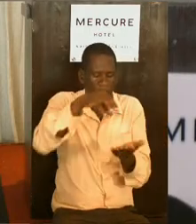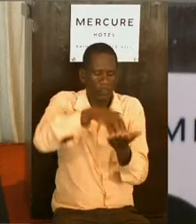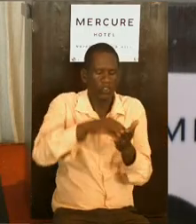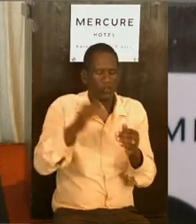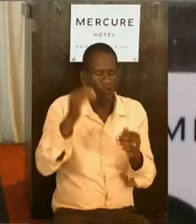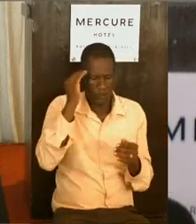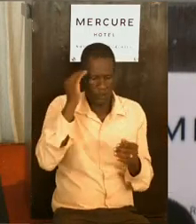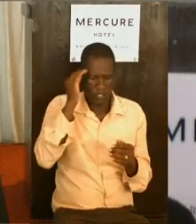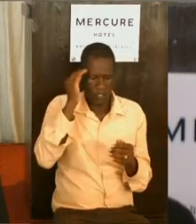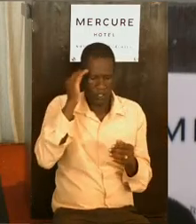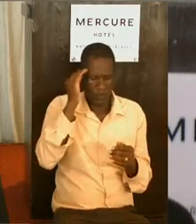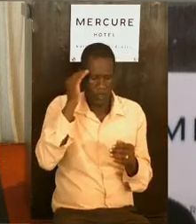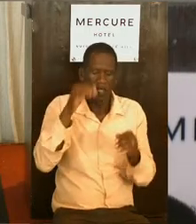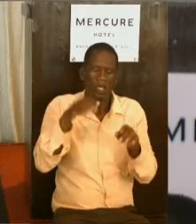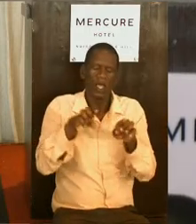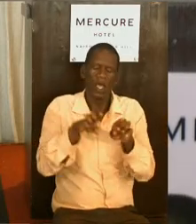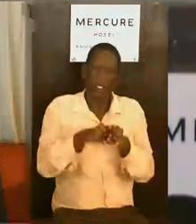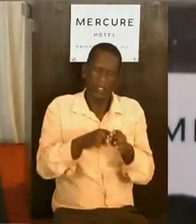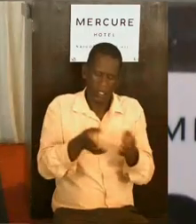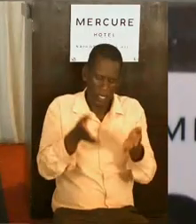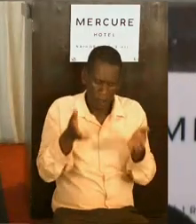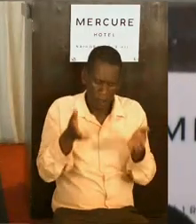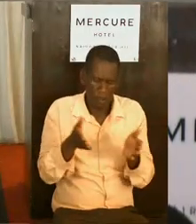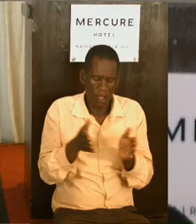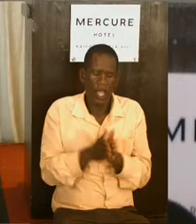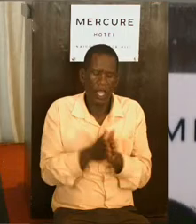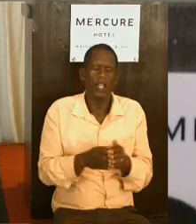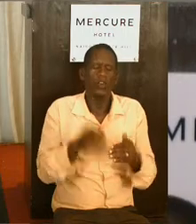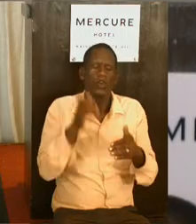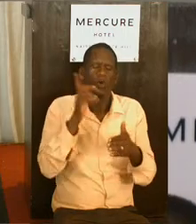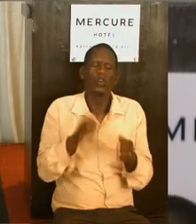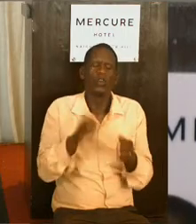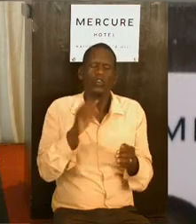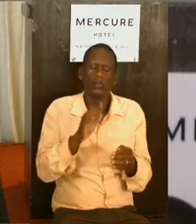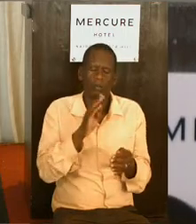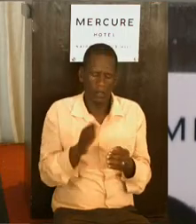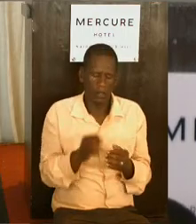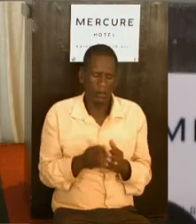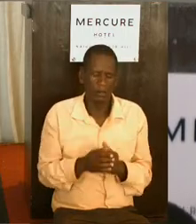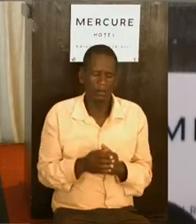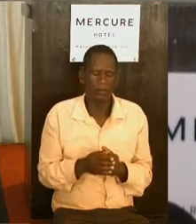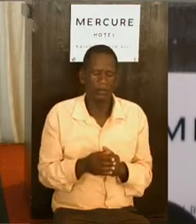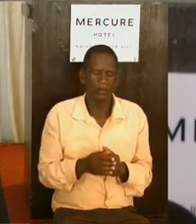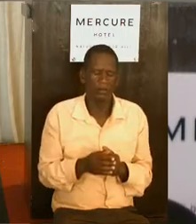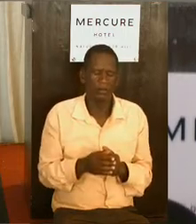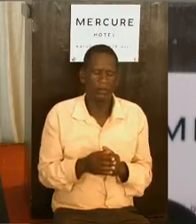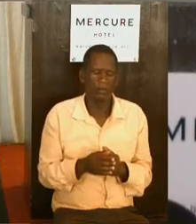Education as is and what it should be